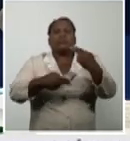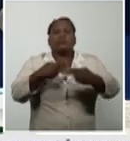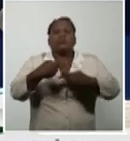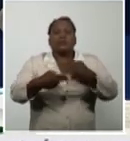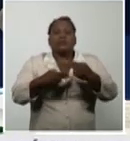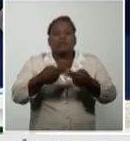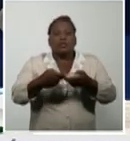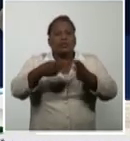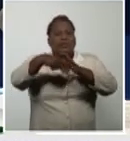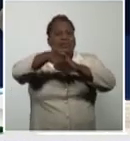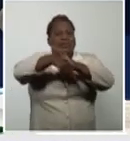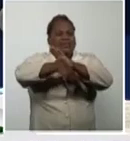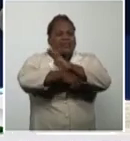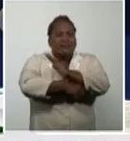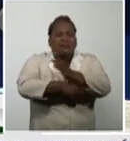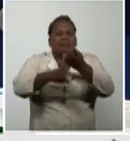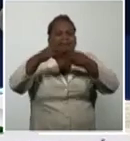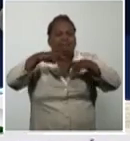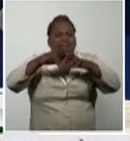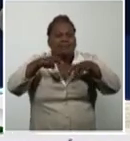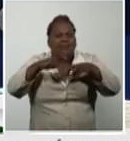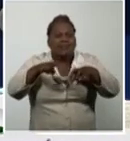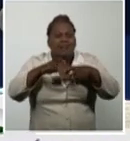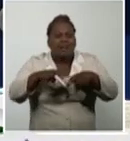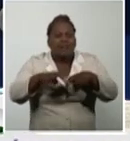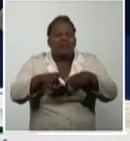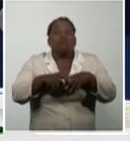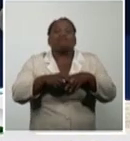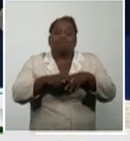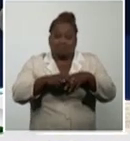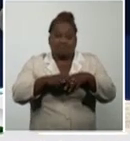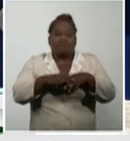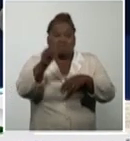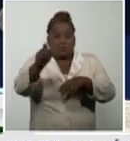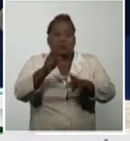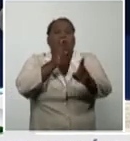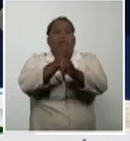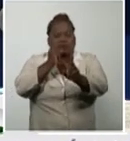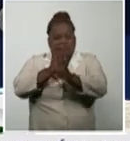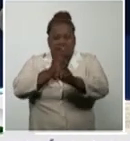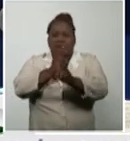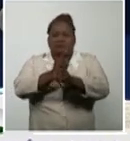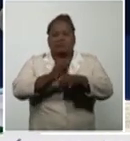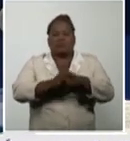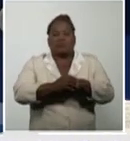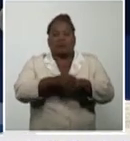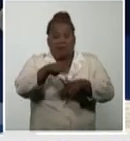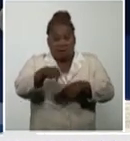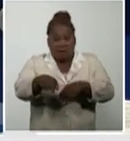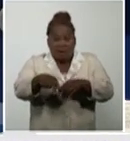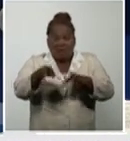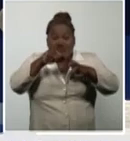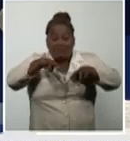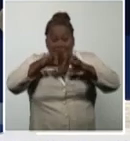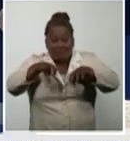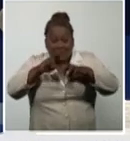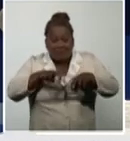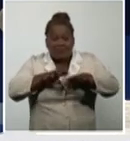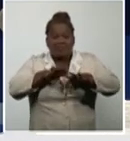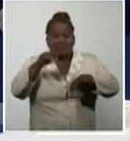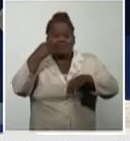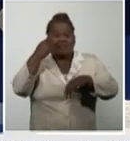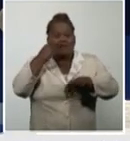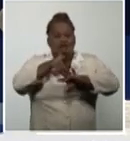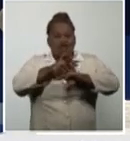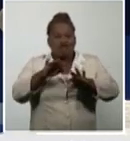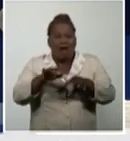cases, 100% are contacts of confirmed cases. A thorough epidemiological analysis was done, and they were